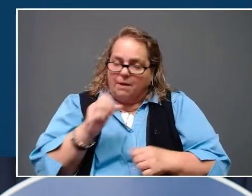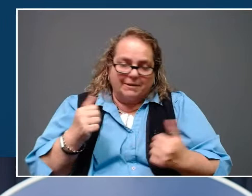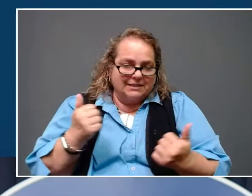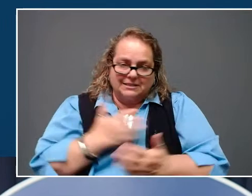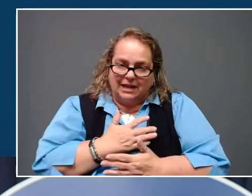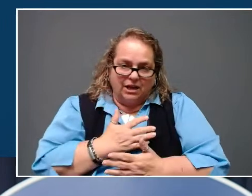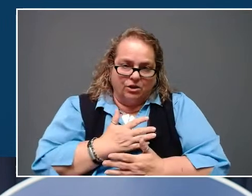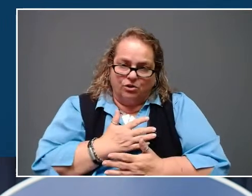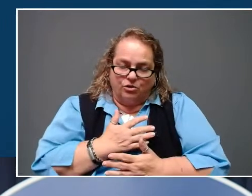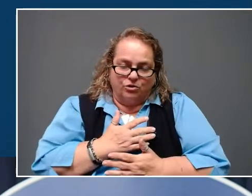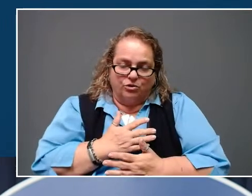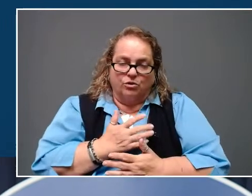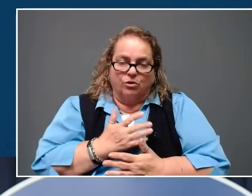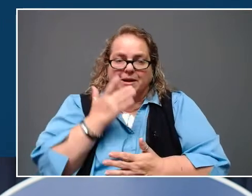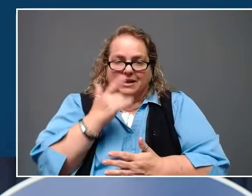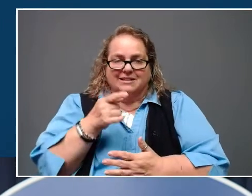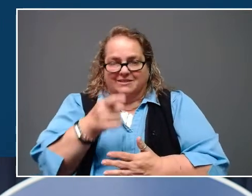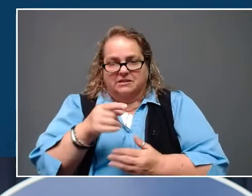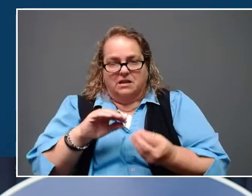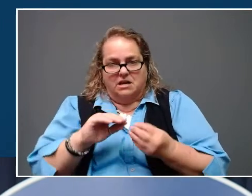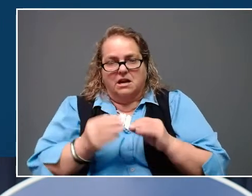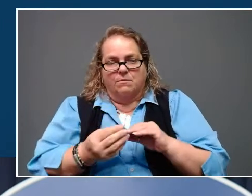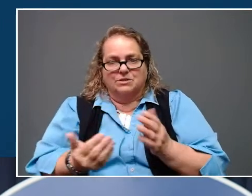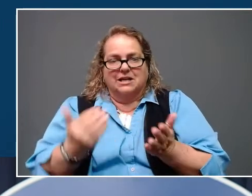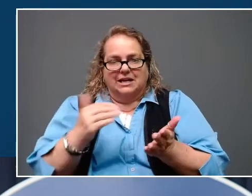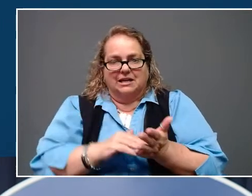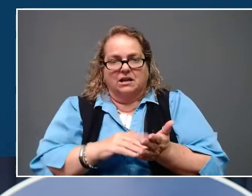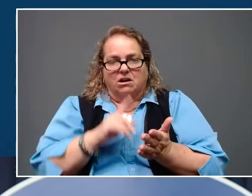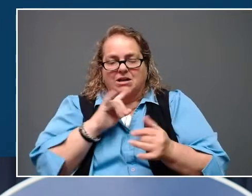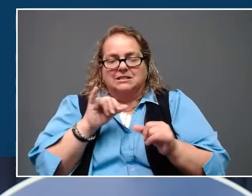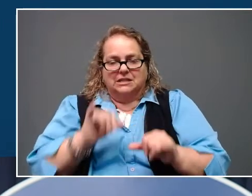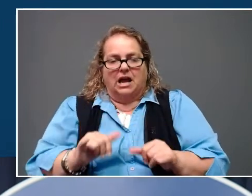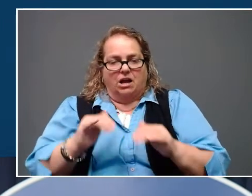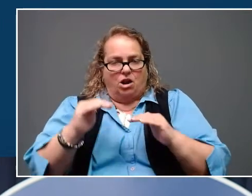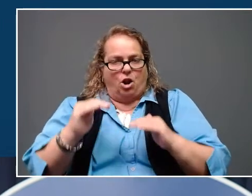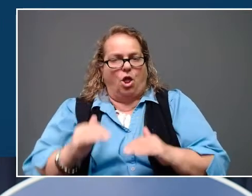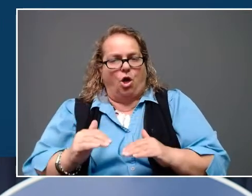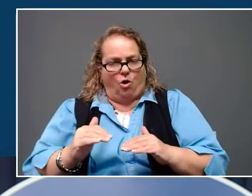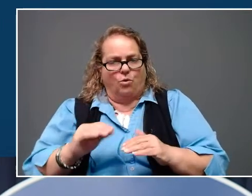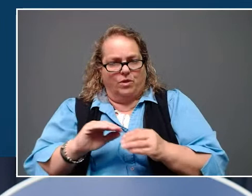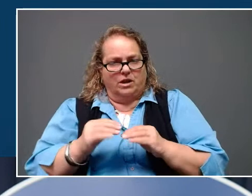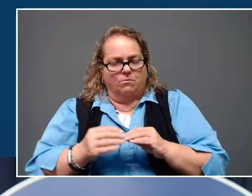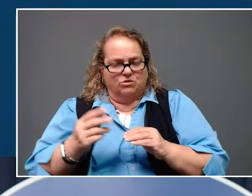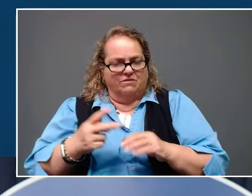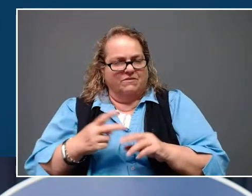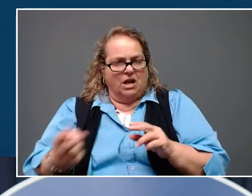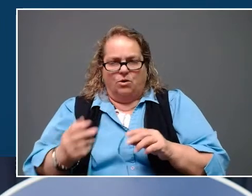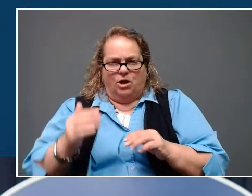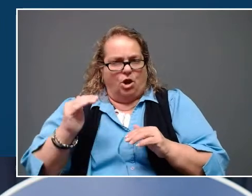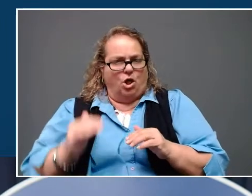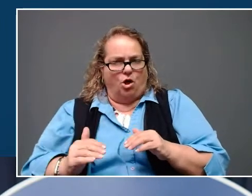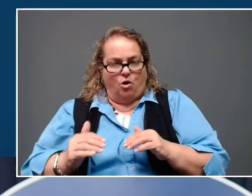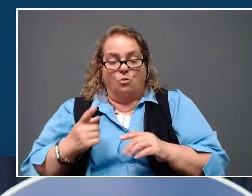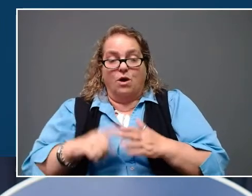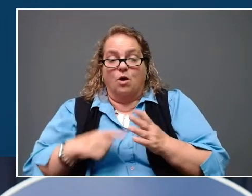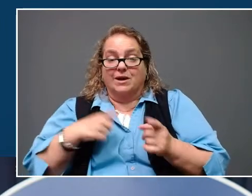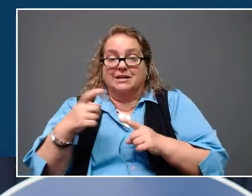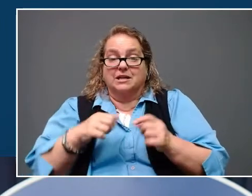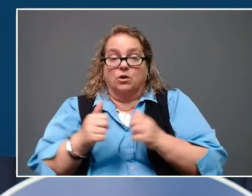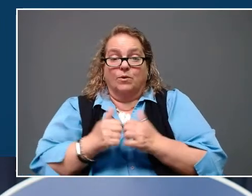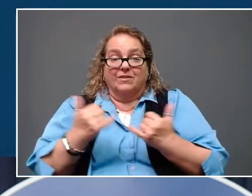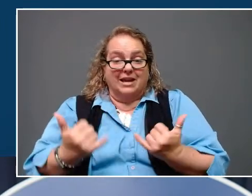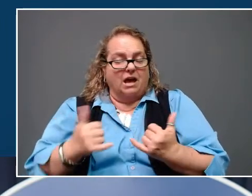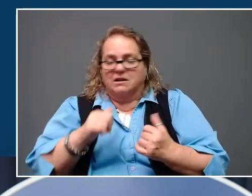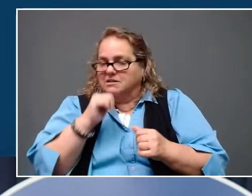because these numbers, again, are staying low, which suggests that whatever we are dealing with now does not cause severe